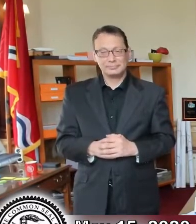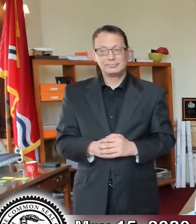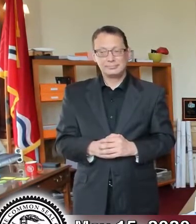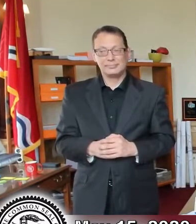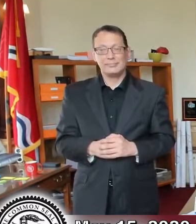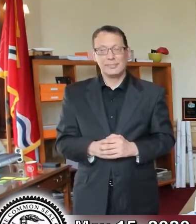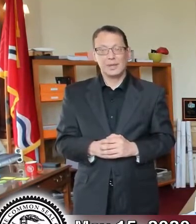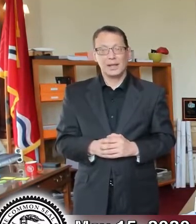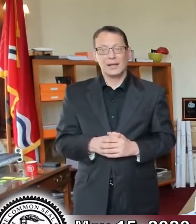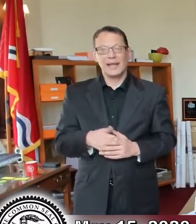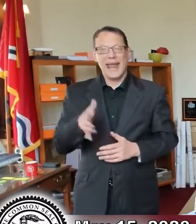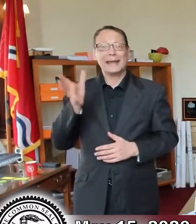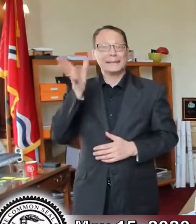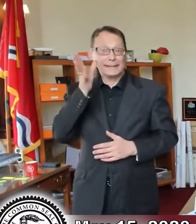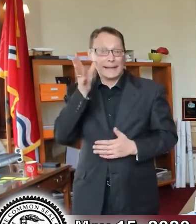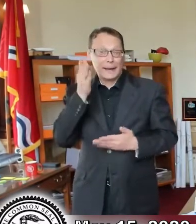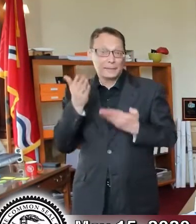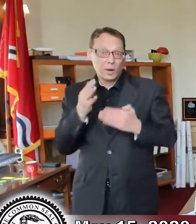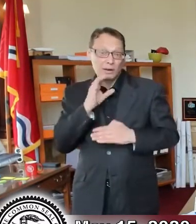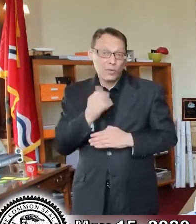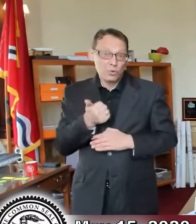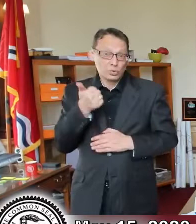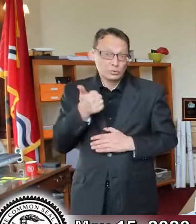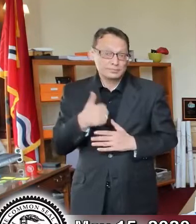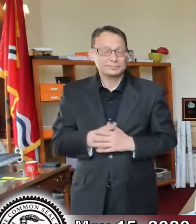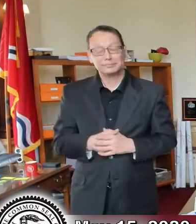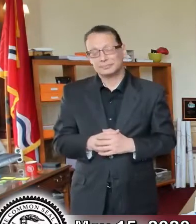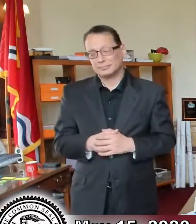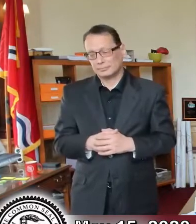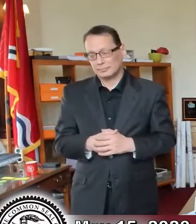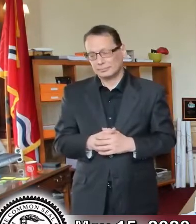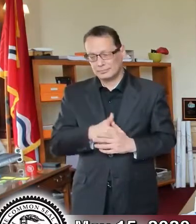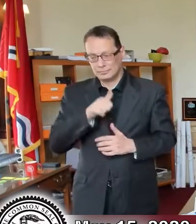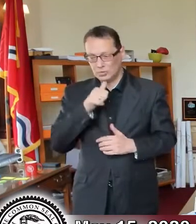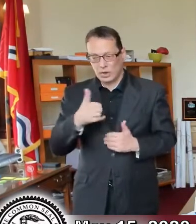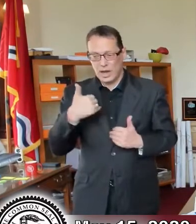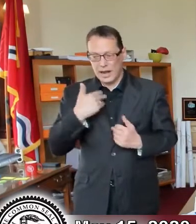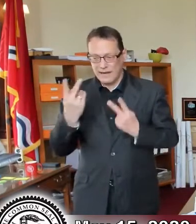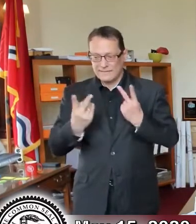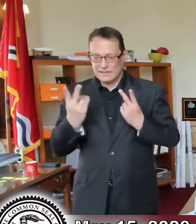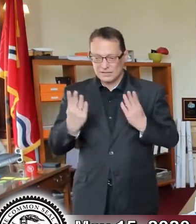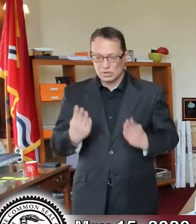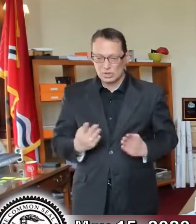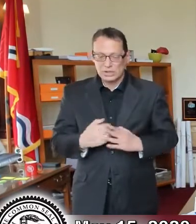So your dad's probably older and shouldn't have visitors.